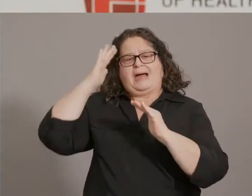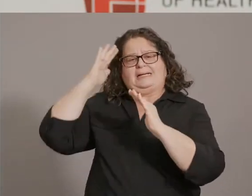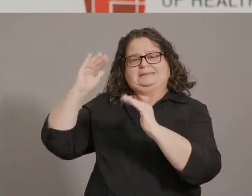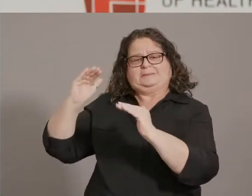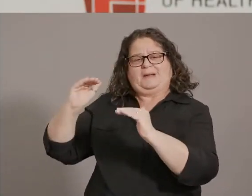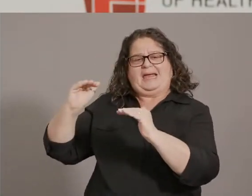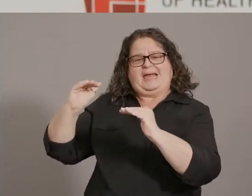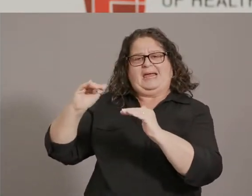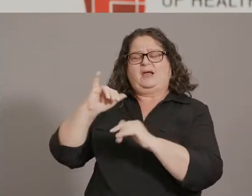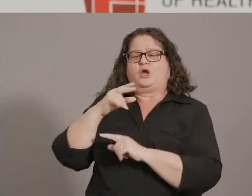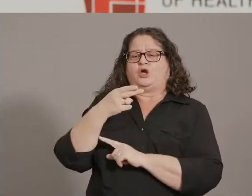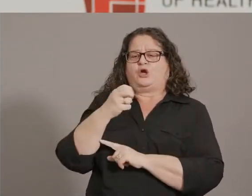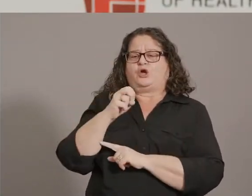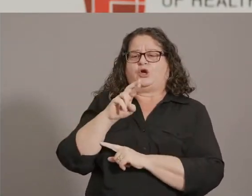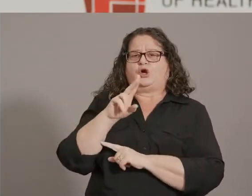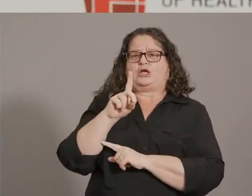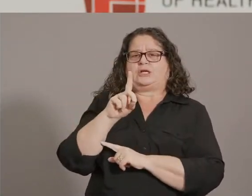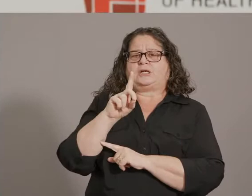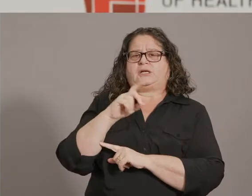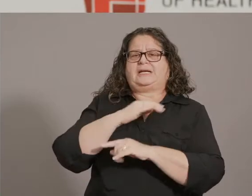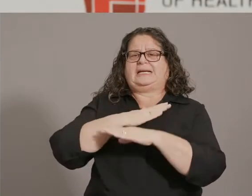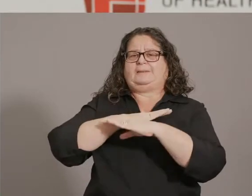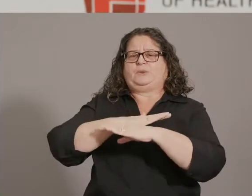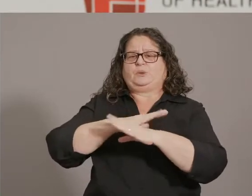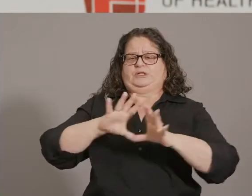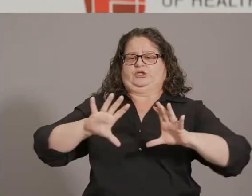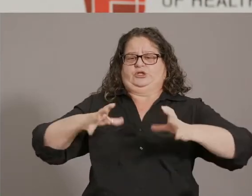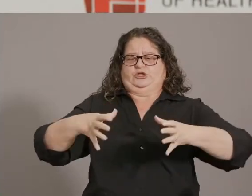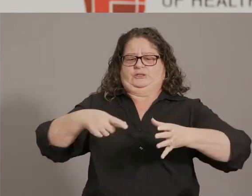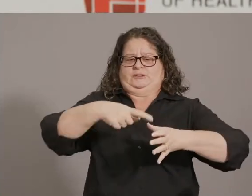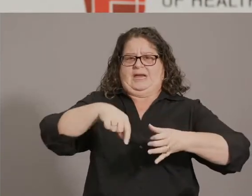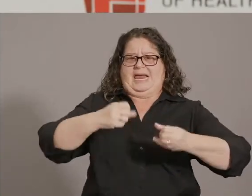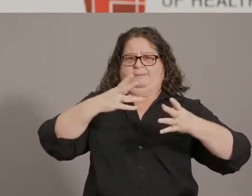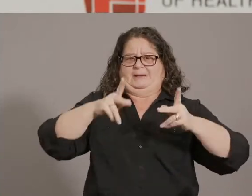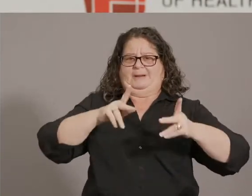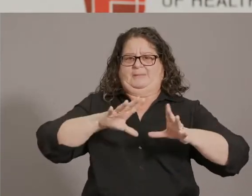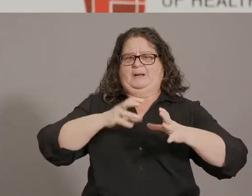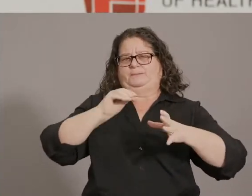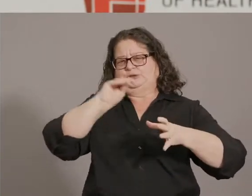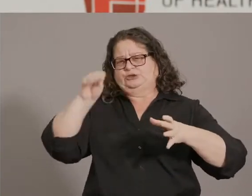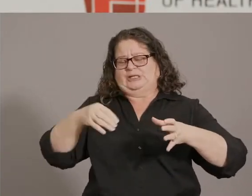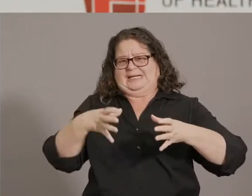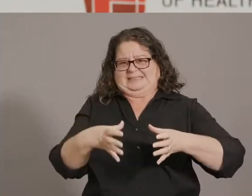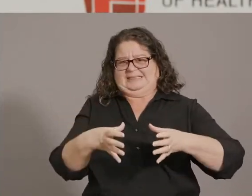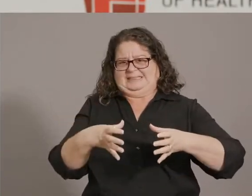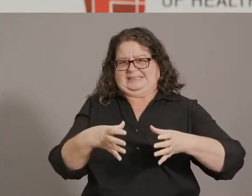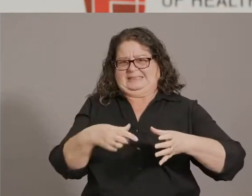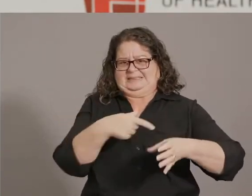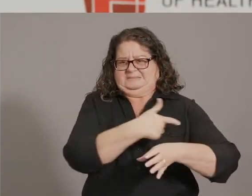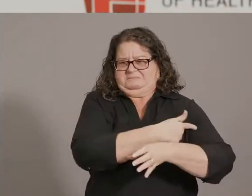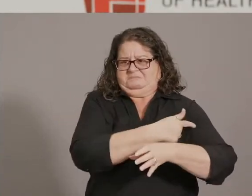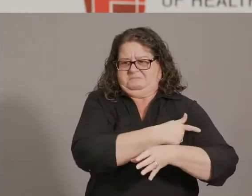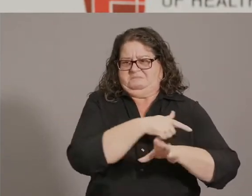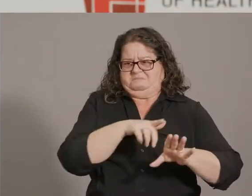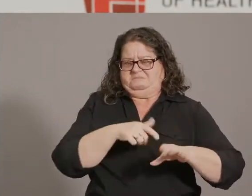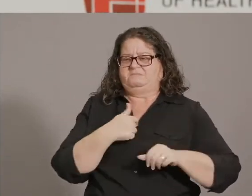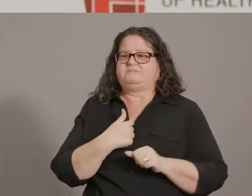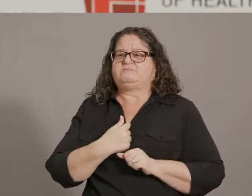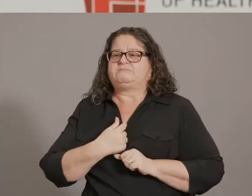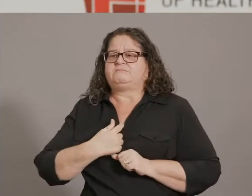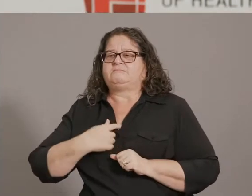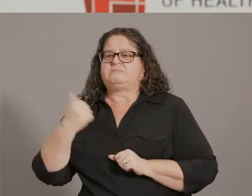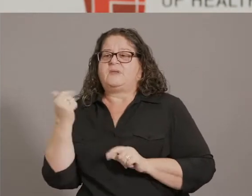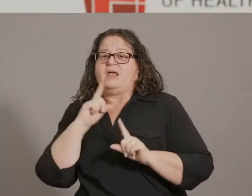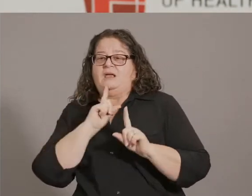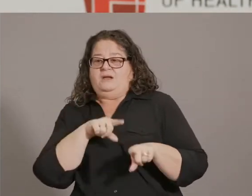I'm very appreciative of the Arizonans that have gotten vaccinated. I am really pleased that we have such high demand for